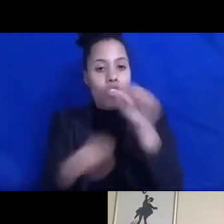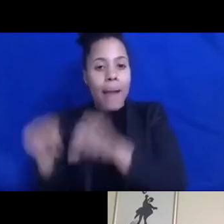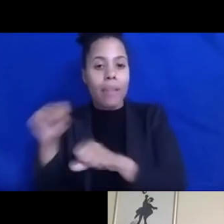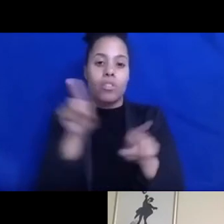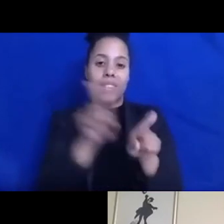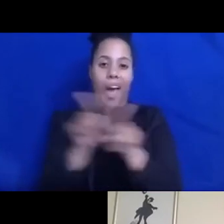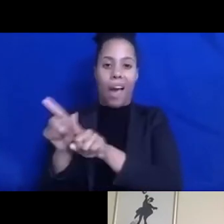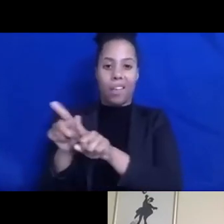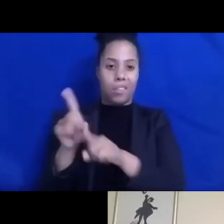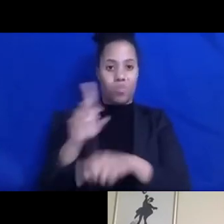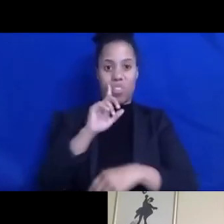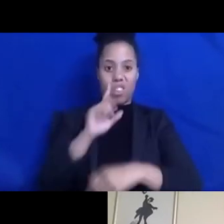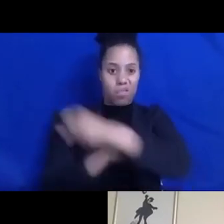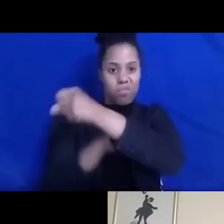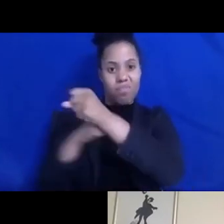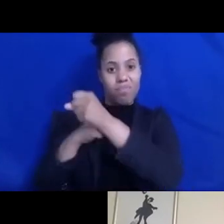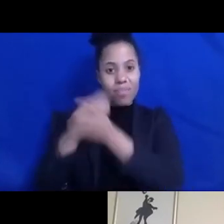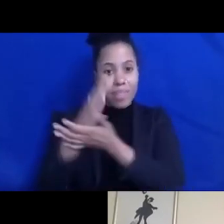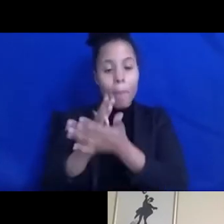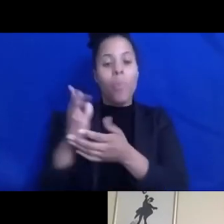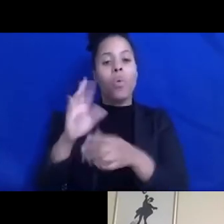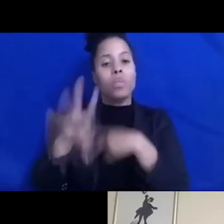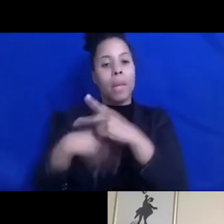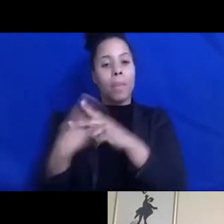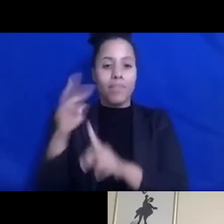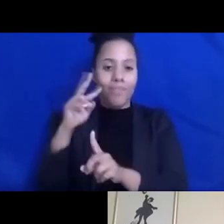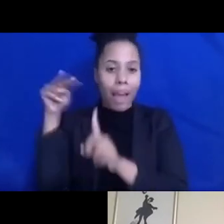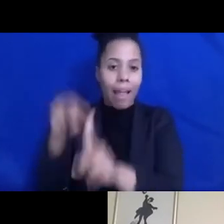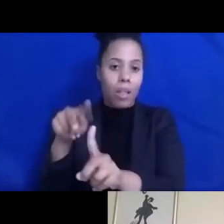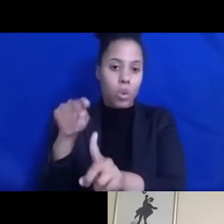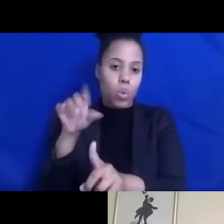of some of the surveillance tools that we talk about later.